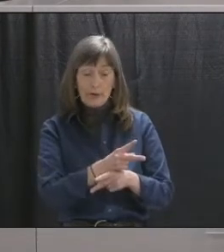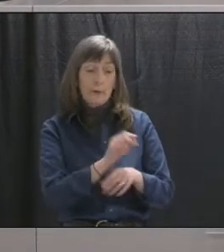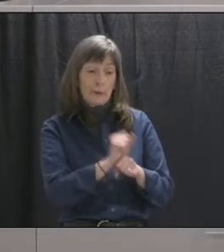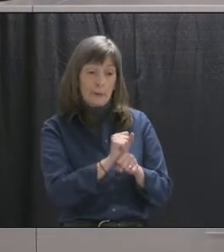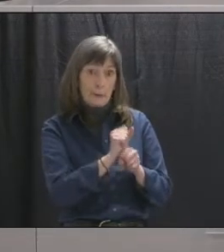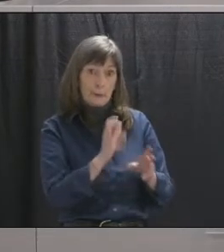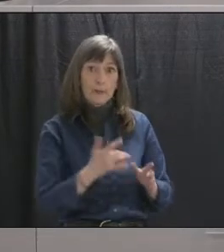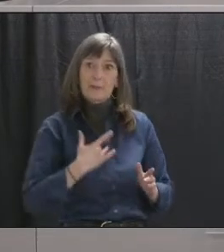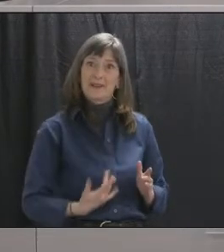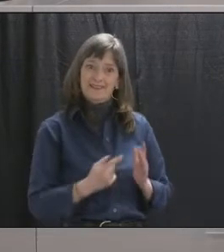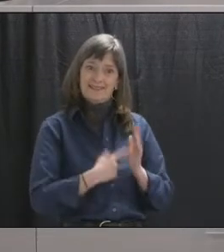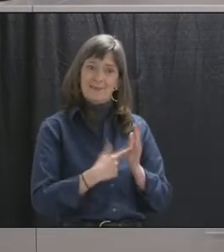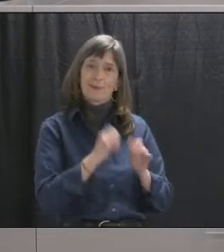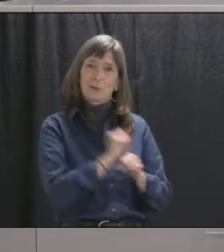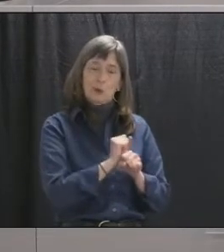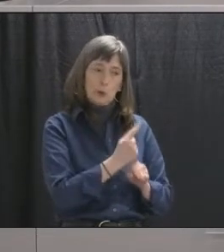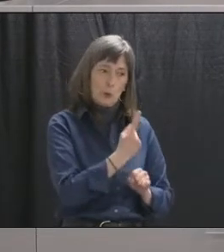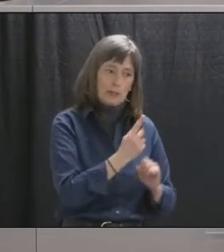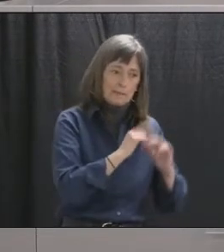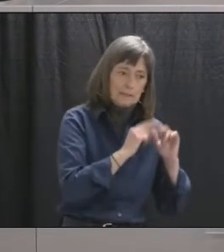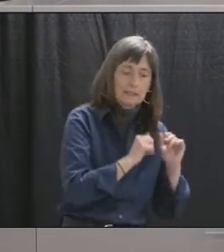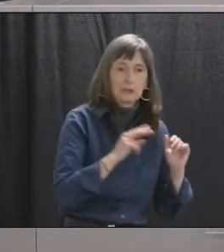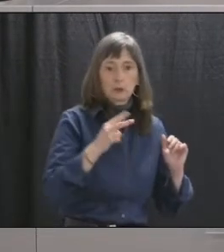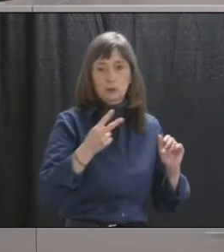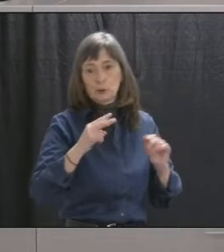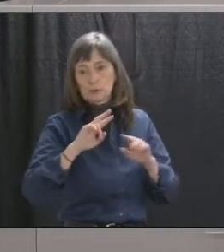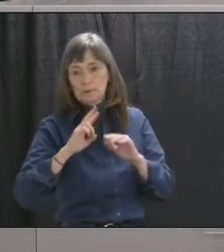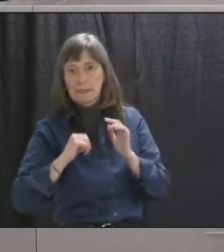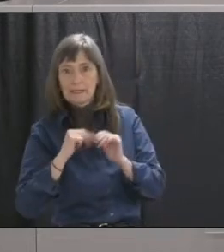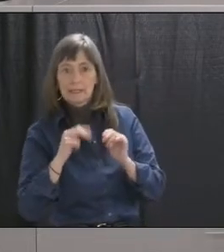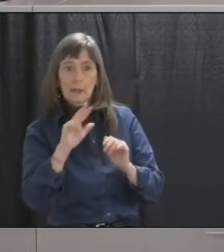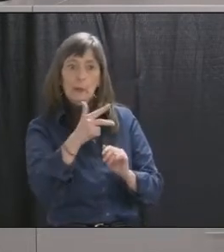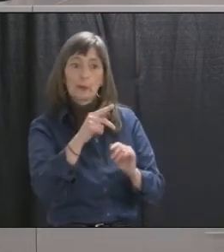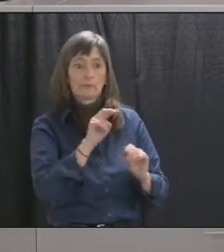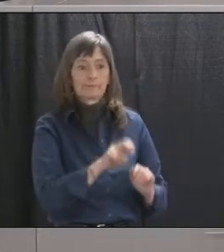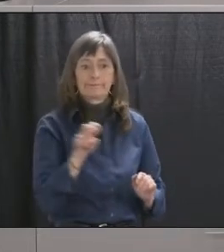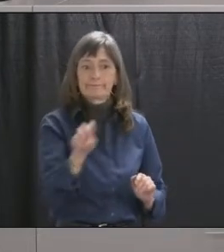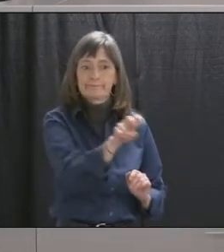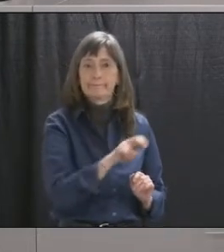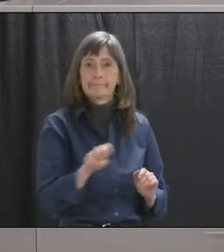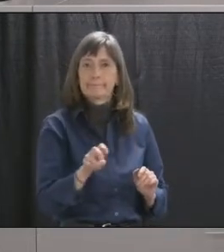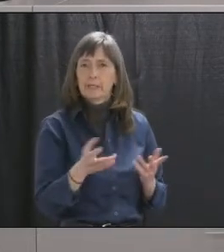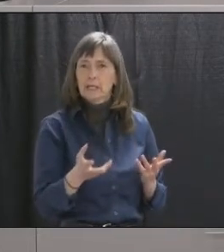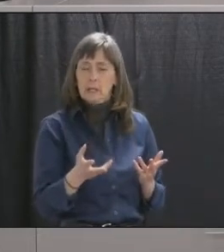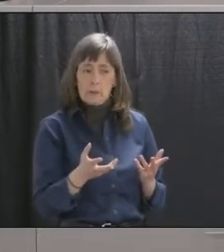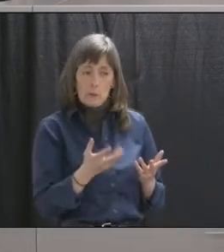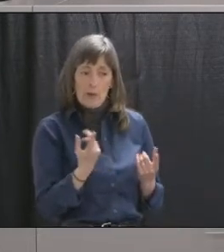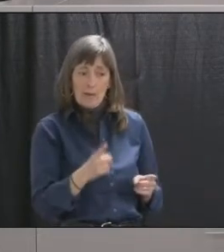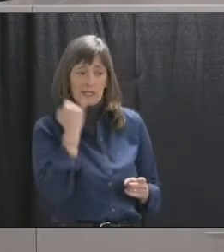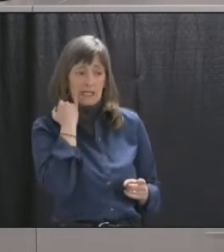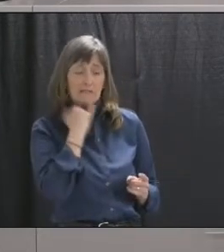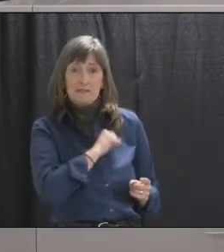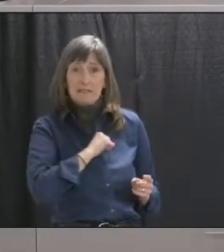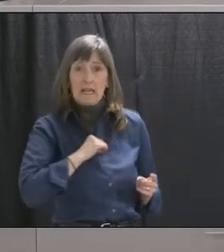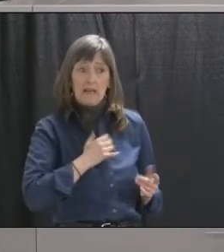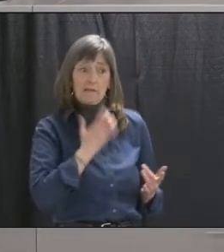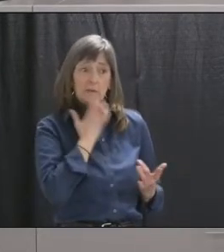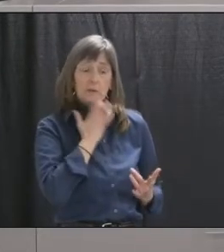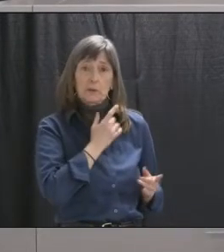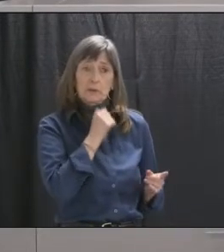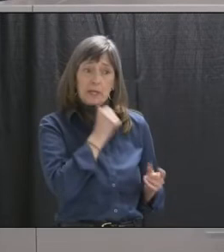what's the plan there for dealing with severe staffing shortages in some areas or concerns that some places might not be able